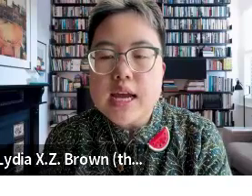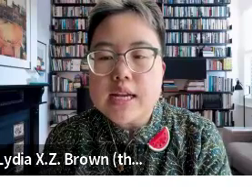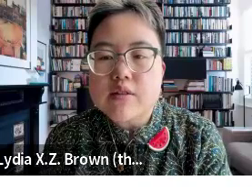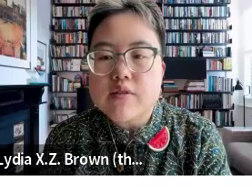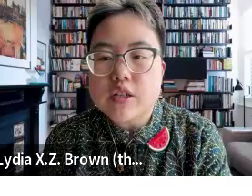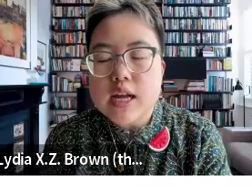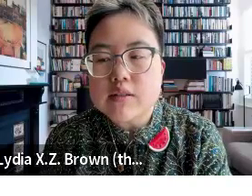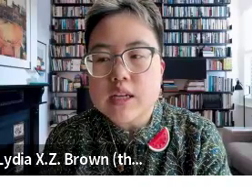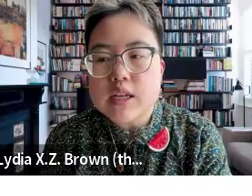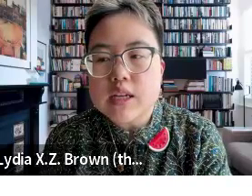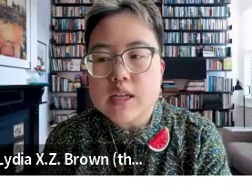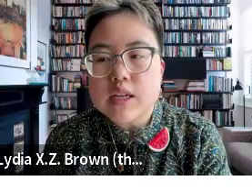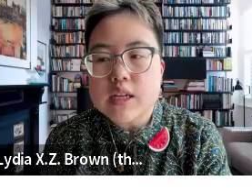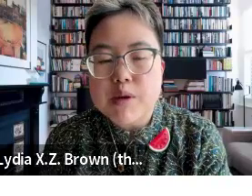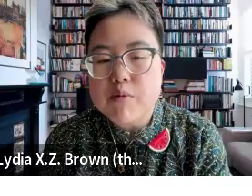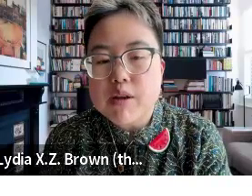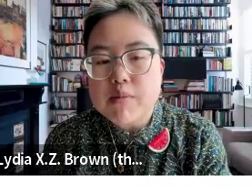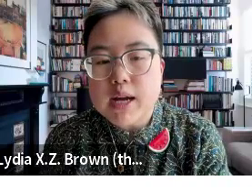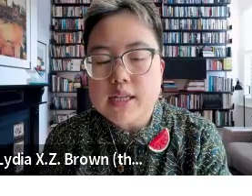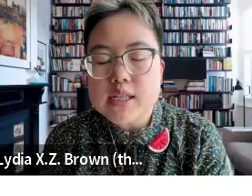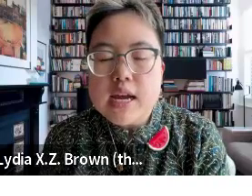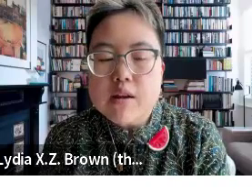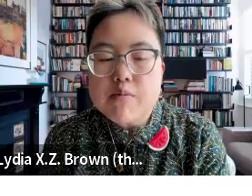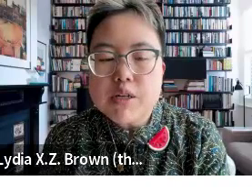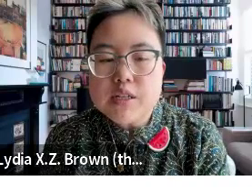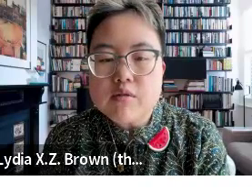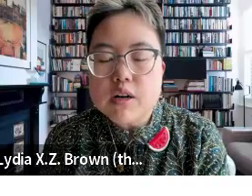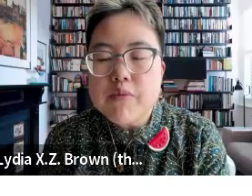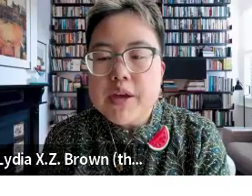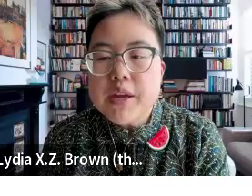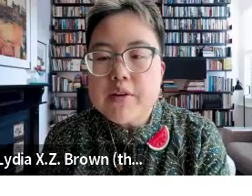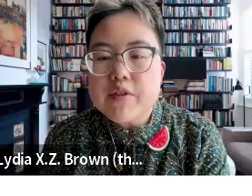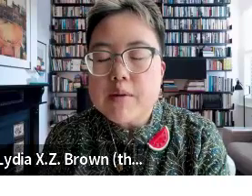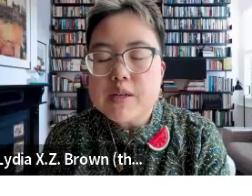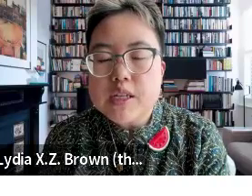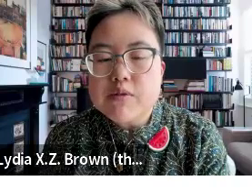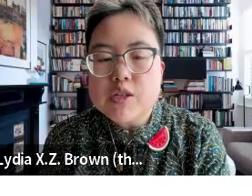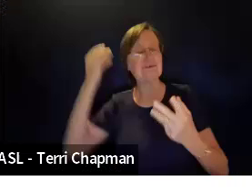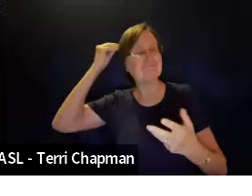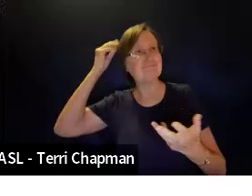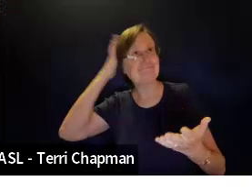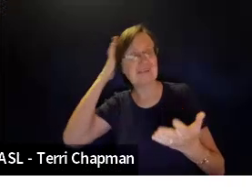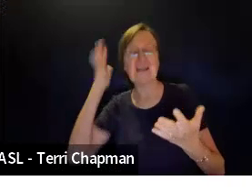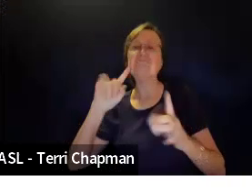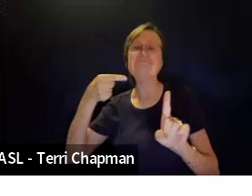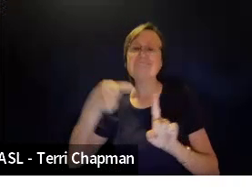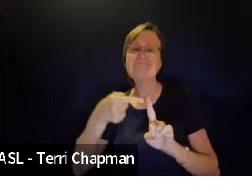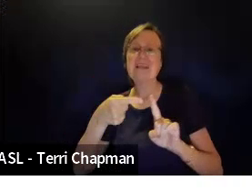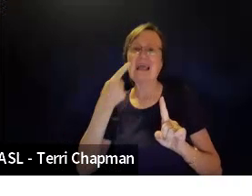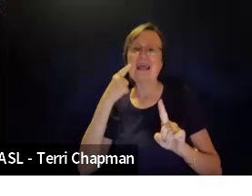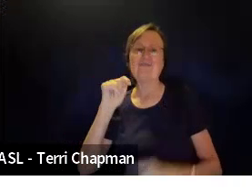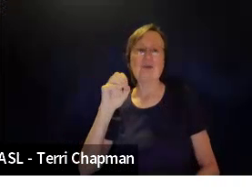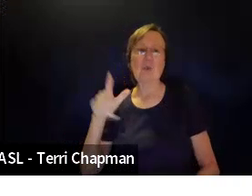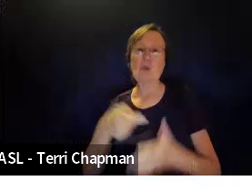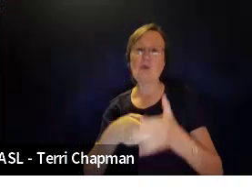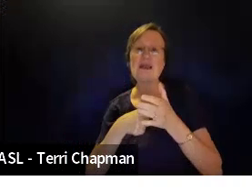needs and the functionalities of disabled people in mind. In particular, if a particular tool requires input